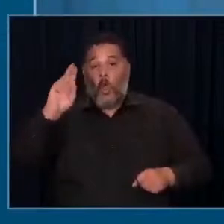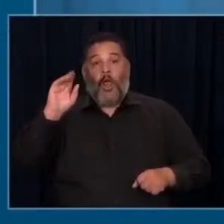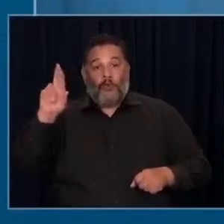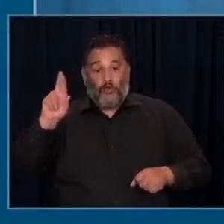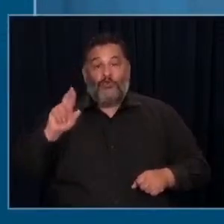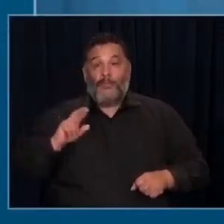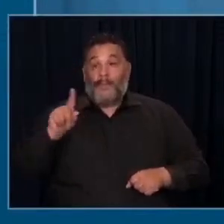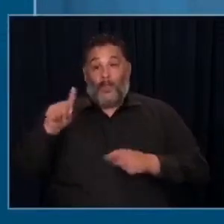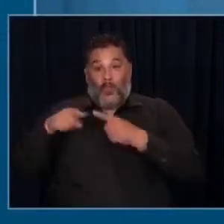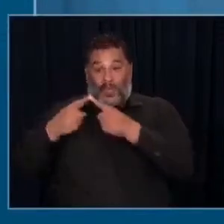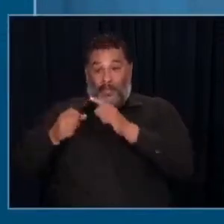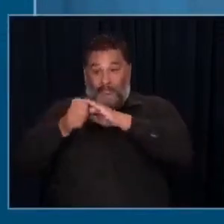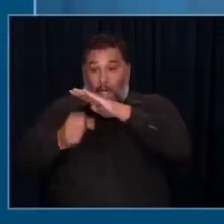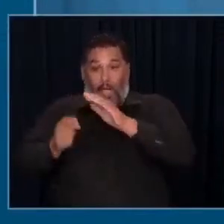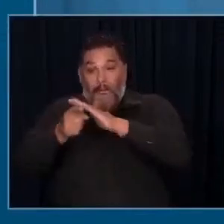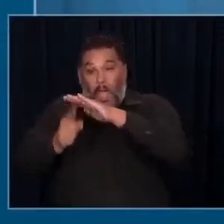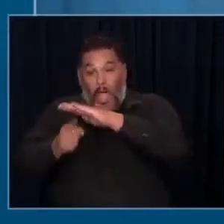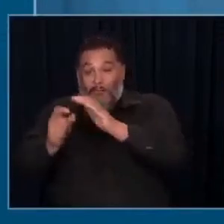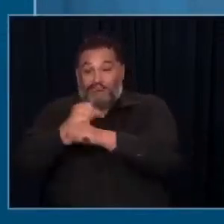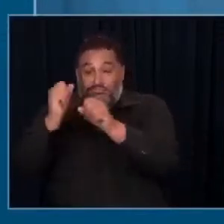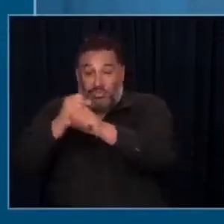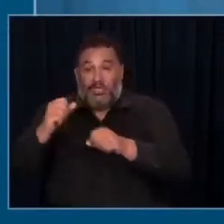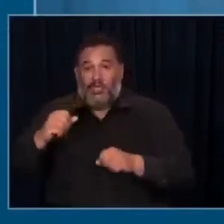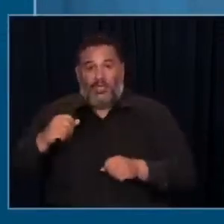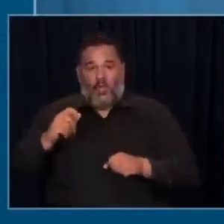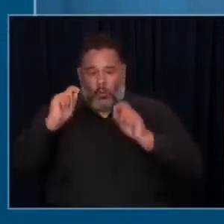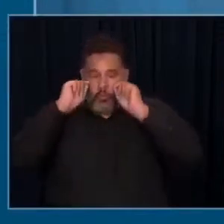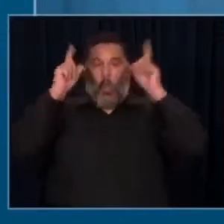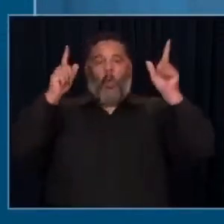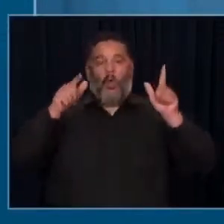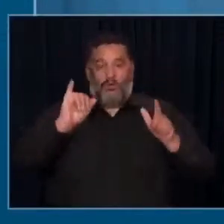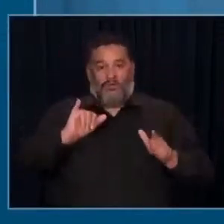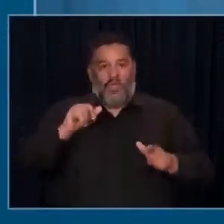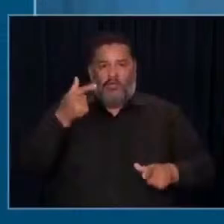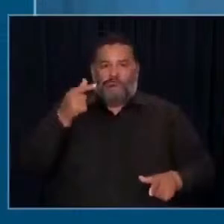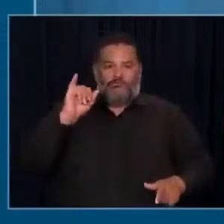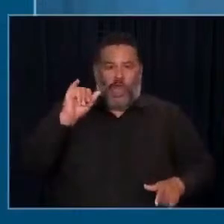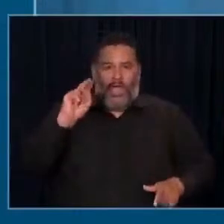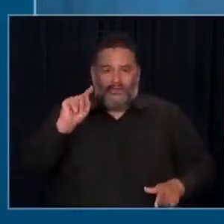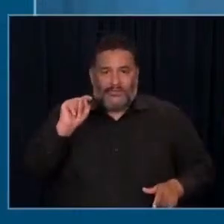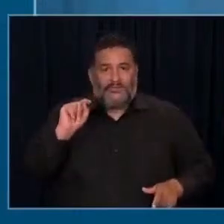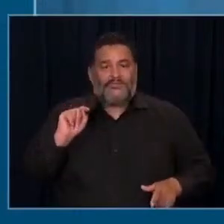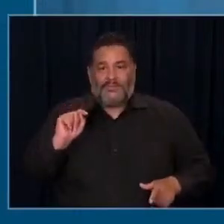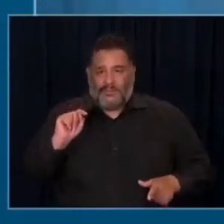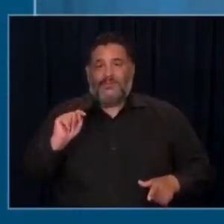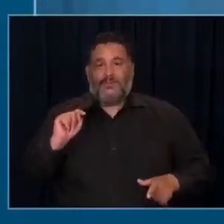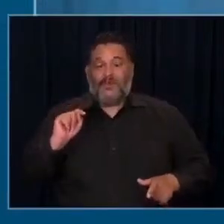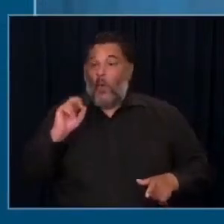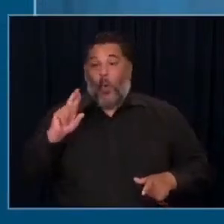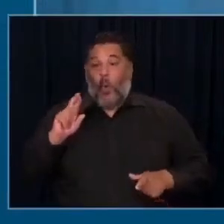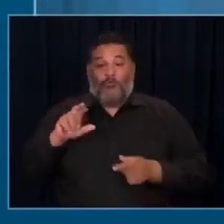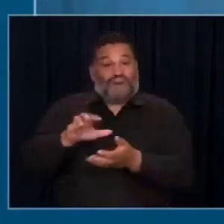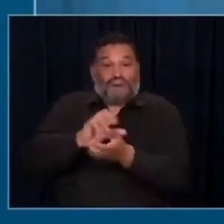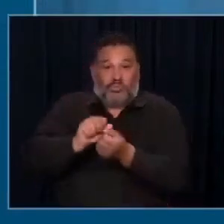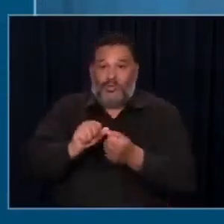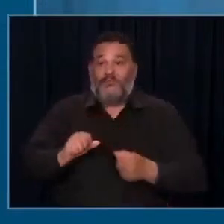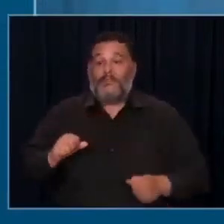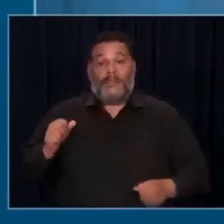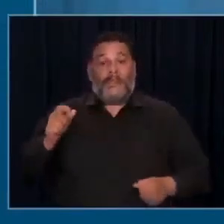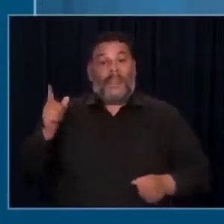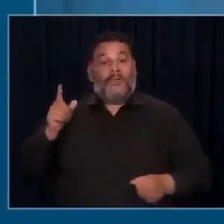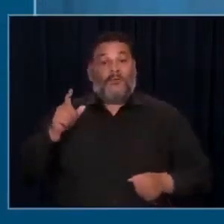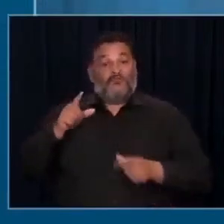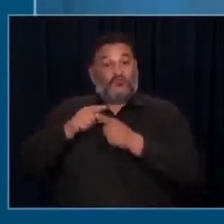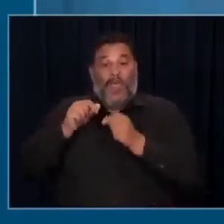sleeping giant or they crippled a nation. They didn't cripple this nation, they woke the sleeping giant, and we have the